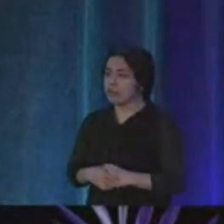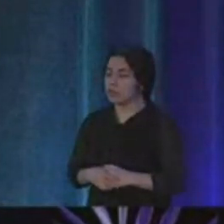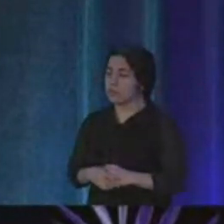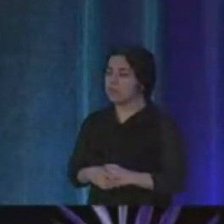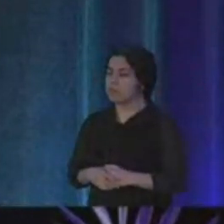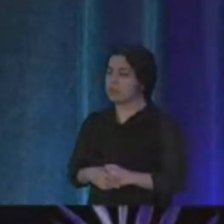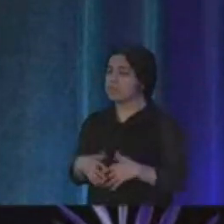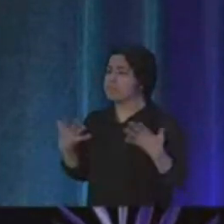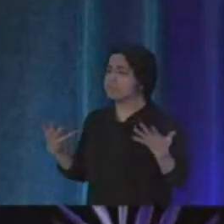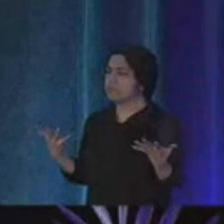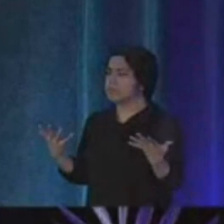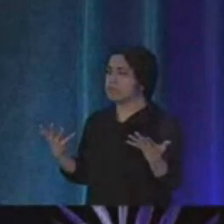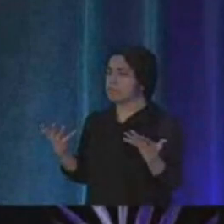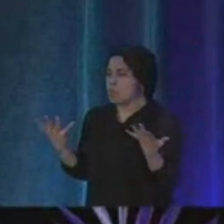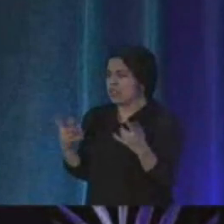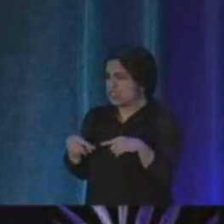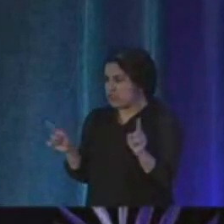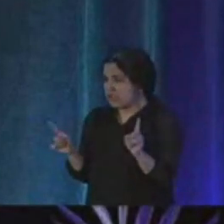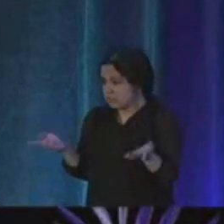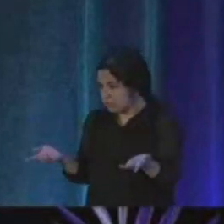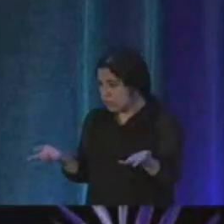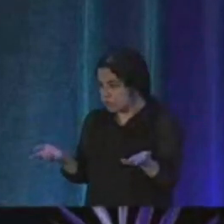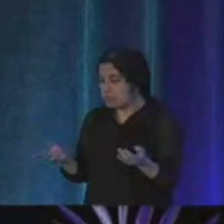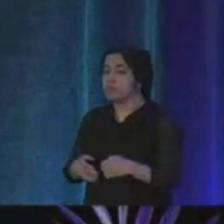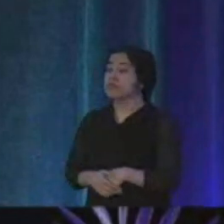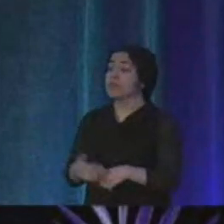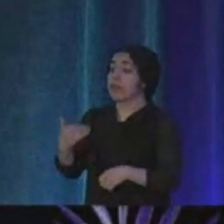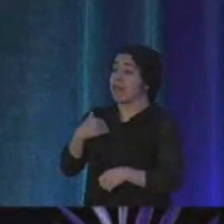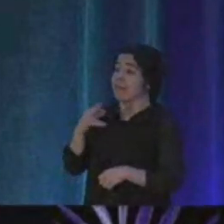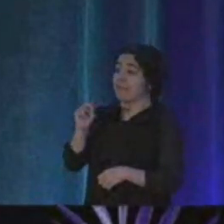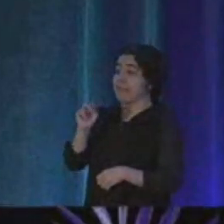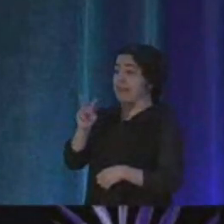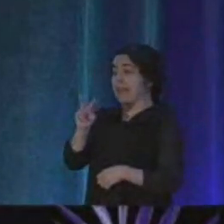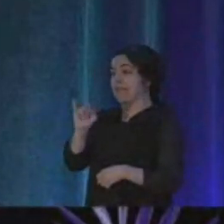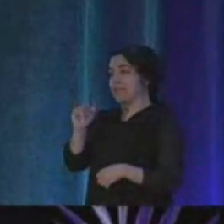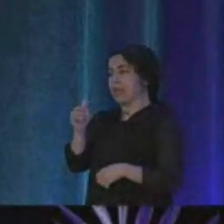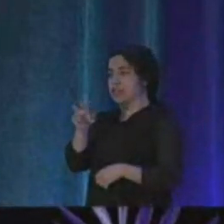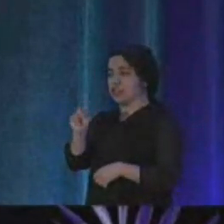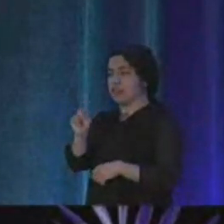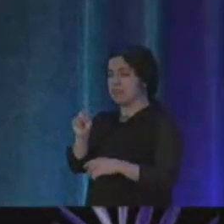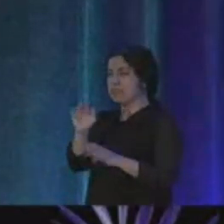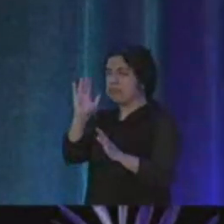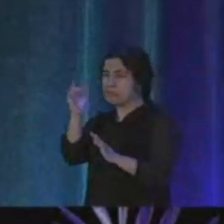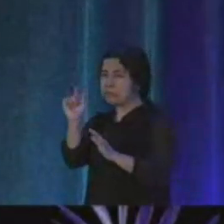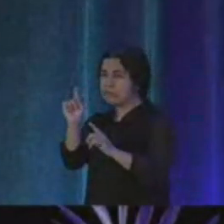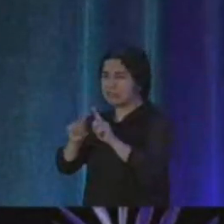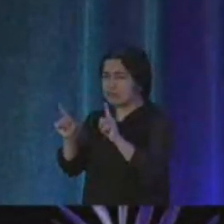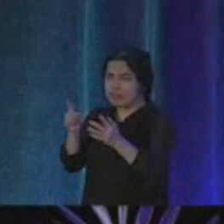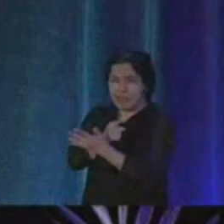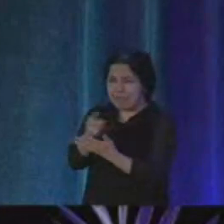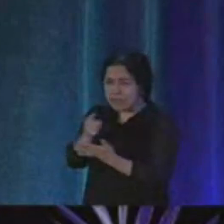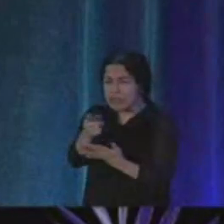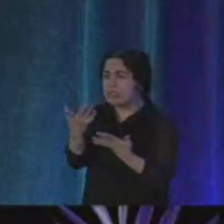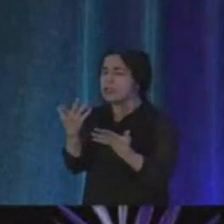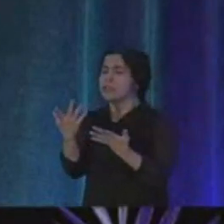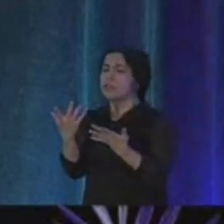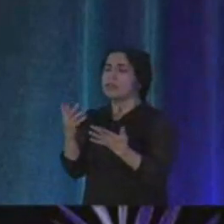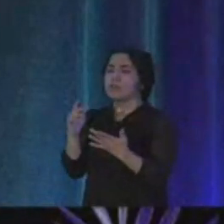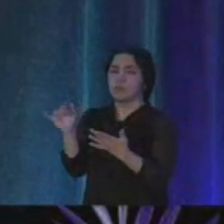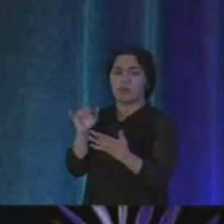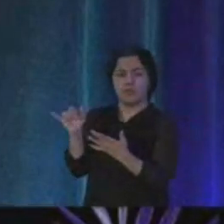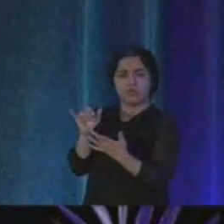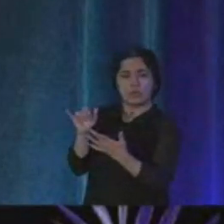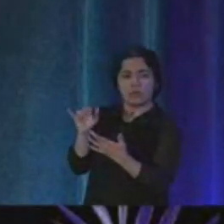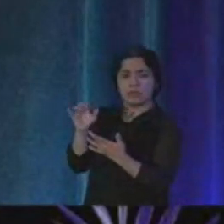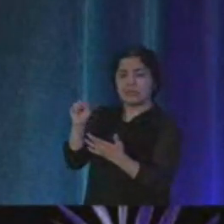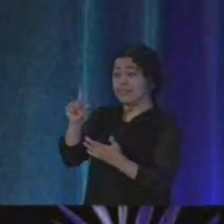But what about the differences? So we have navigation, works a little different. Styling. So like I said, there's